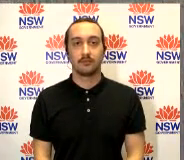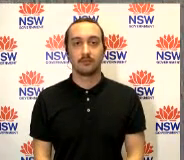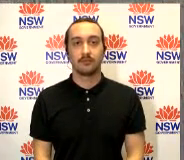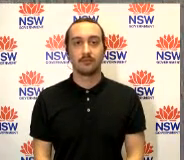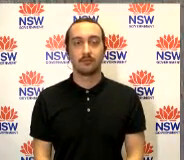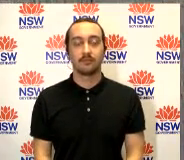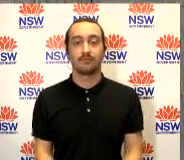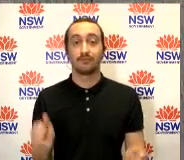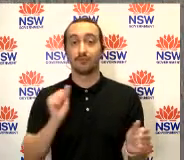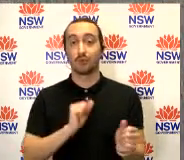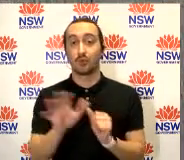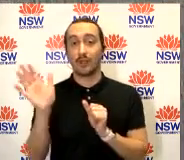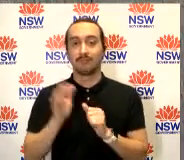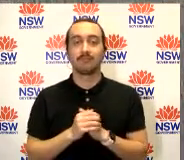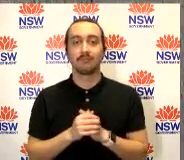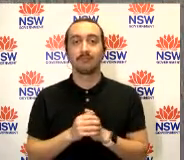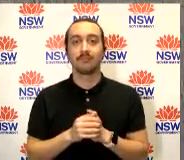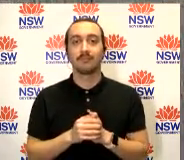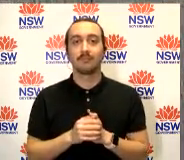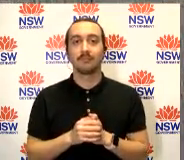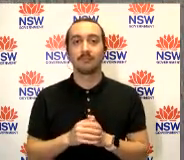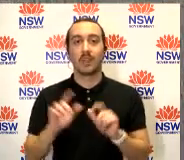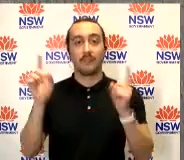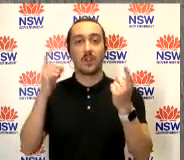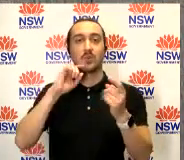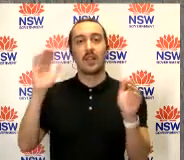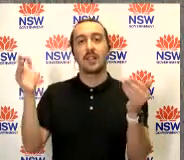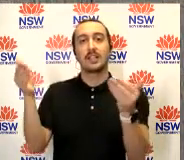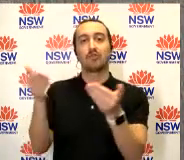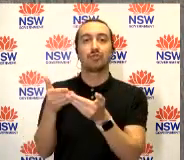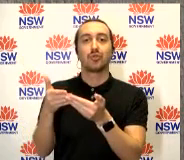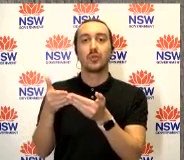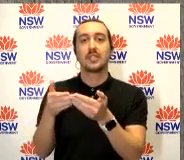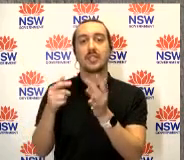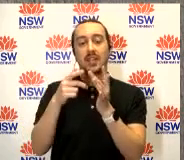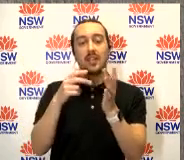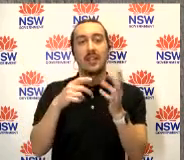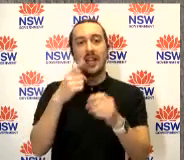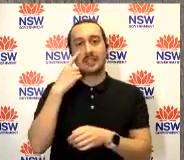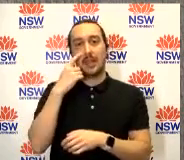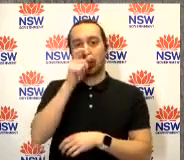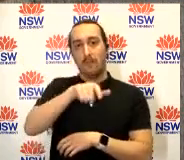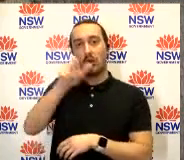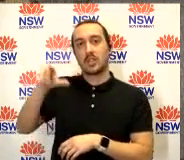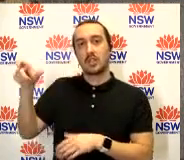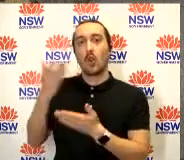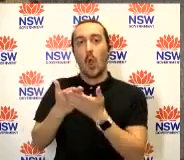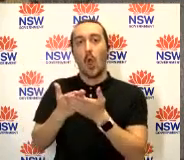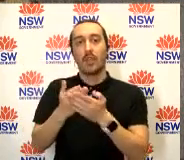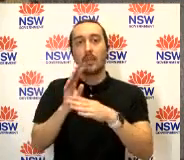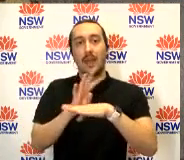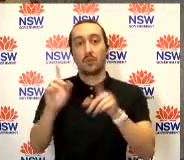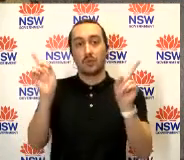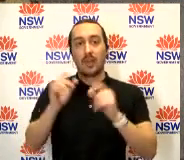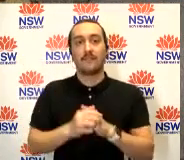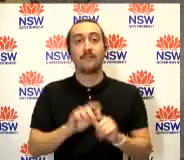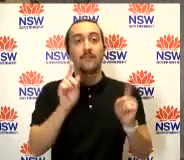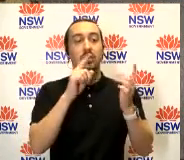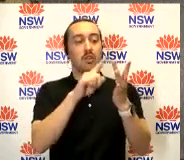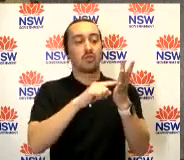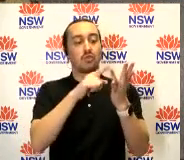Okay, so I'll start off by introducing our inspectors that are on the panel today. So first of all, we've got Joshua Kent.